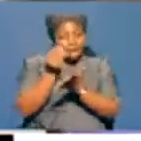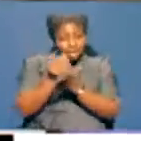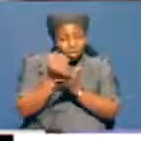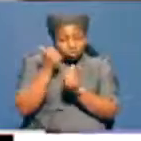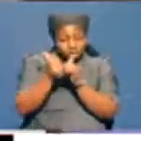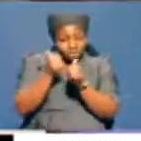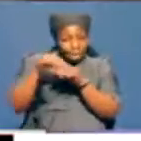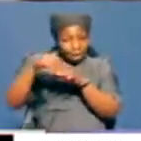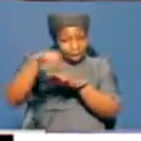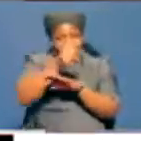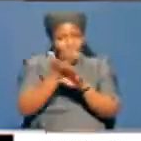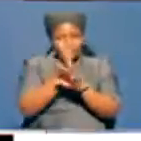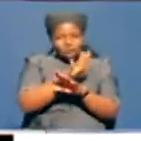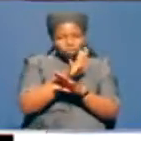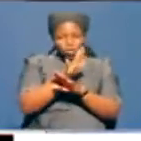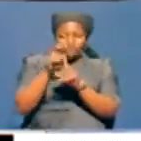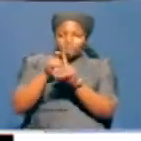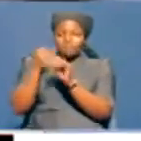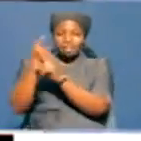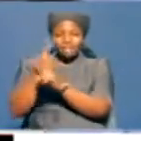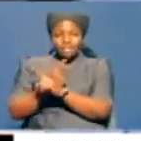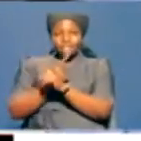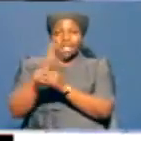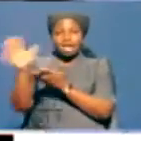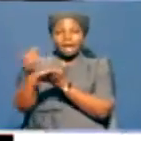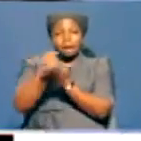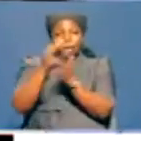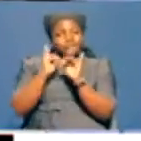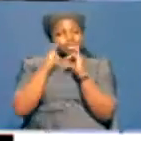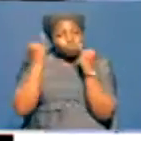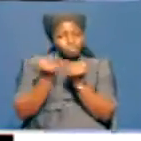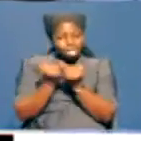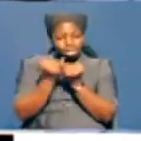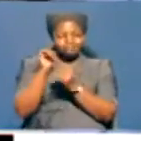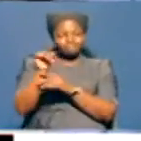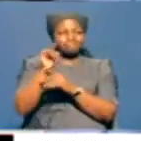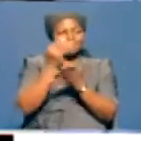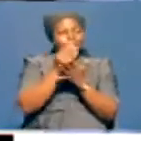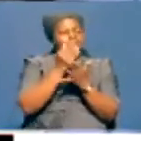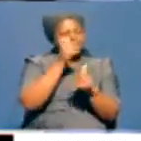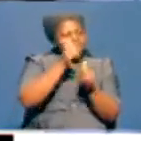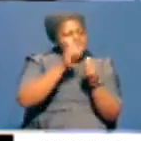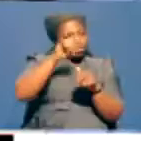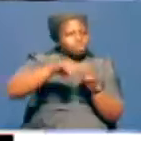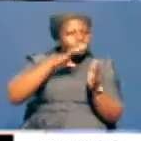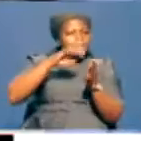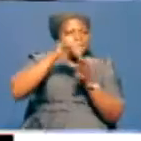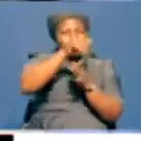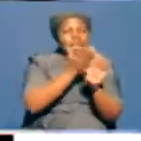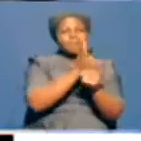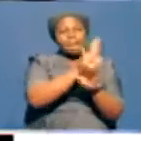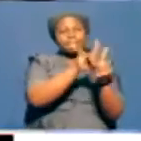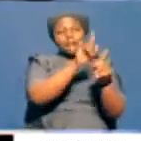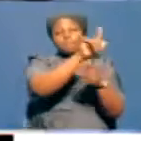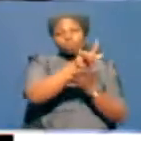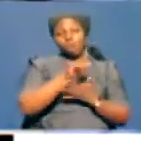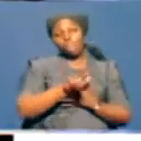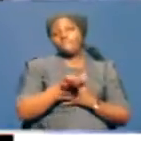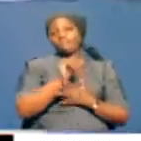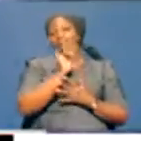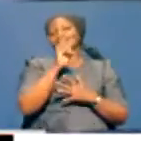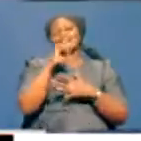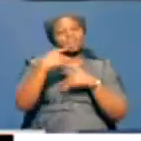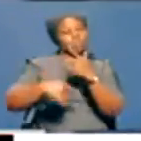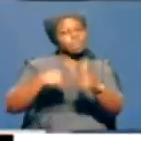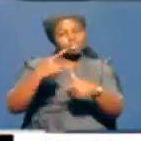by various employer institutions are on account of loan repayment deductions is a matter of continued concern to the authority, as